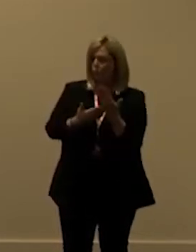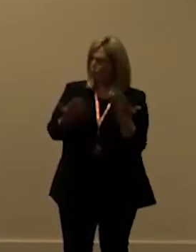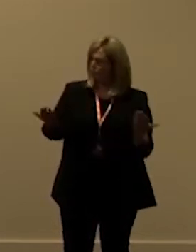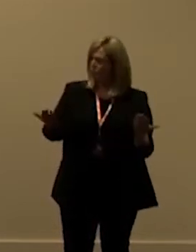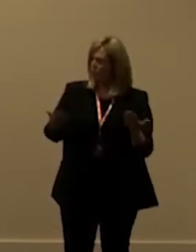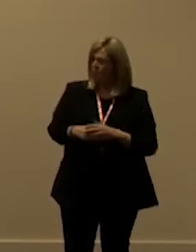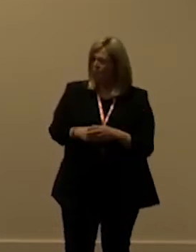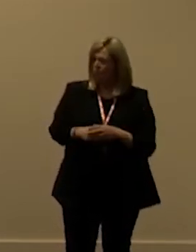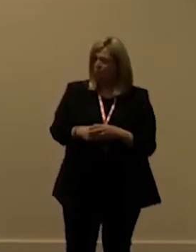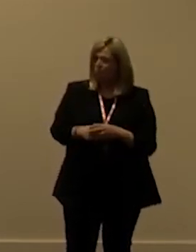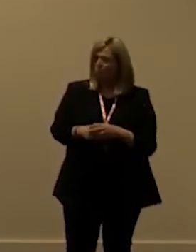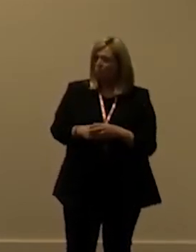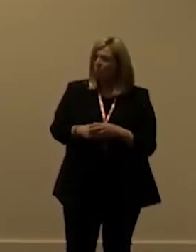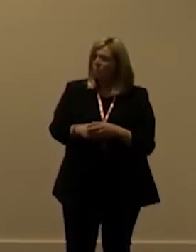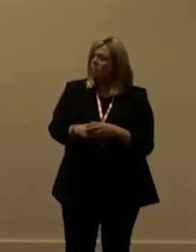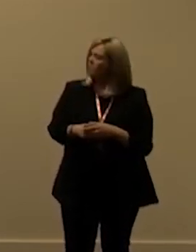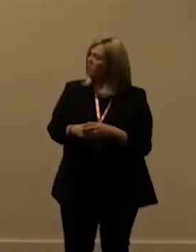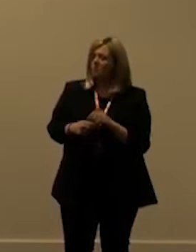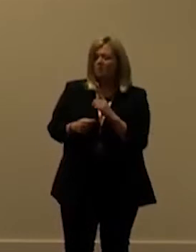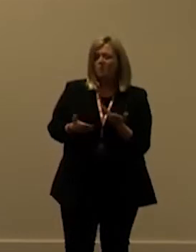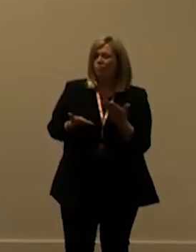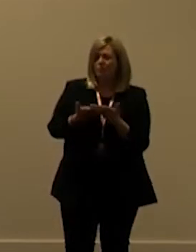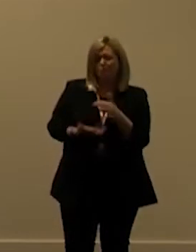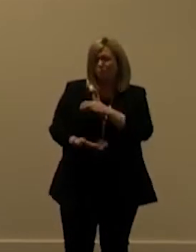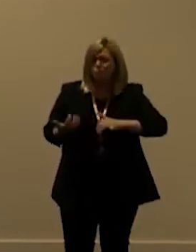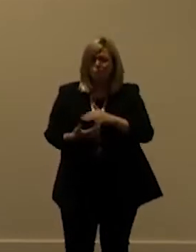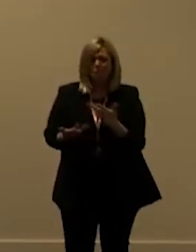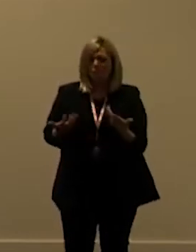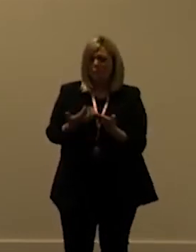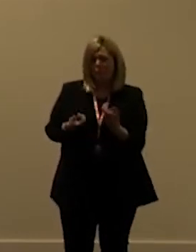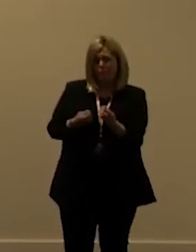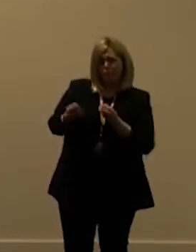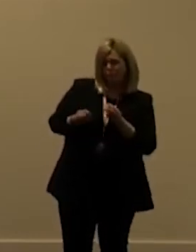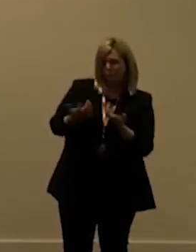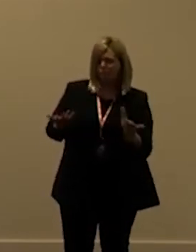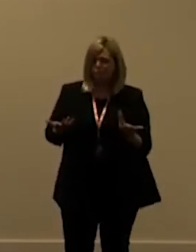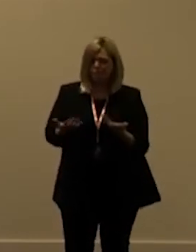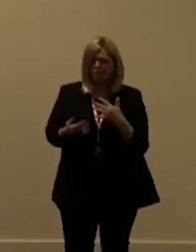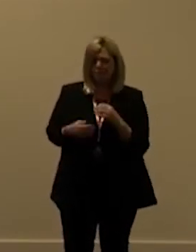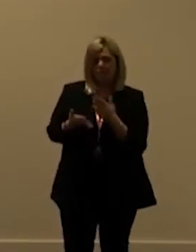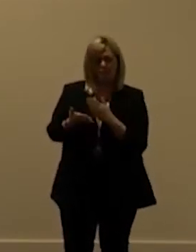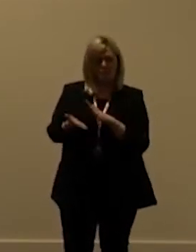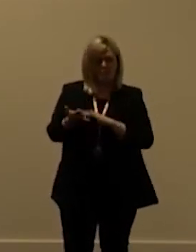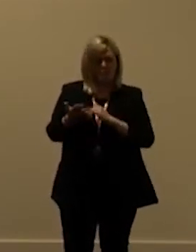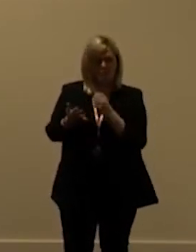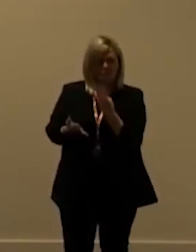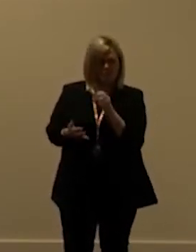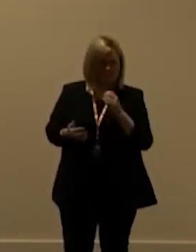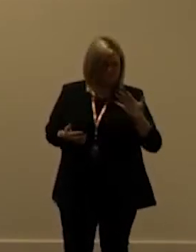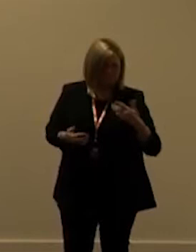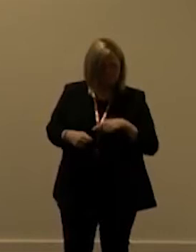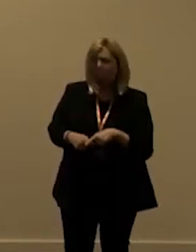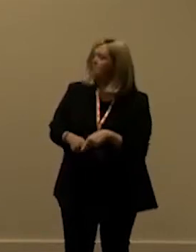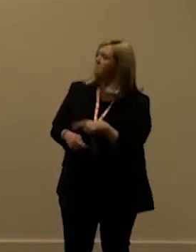functionality. Again, these just add to the complexity and actually how we admin Microsoft 365. Now, thinking